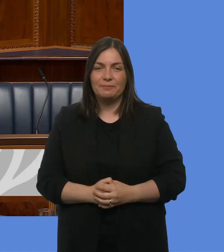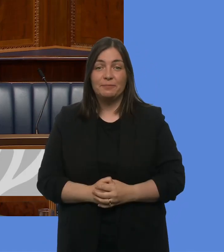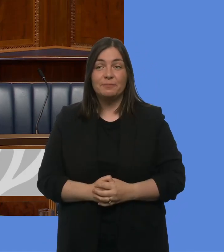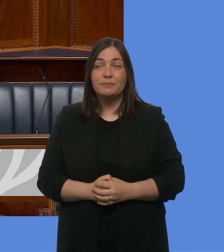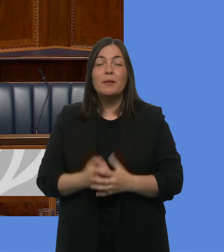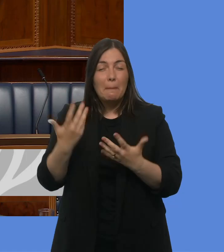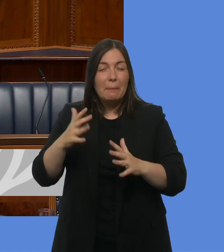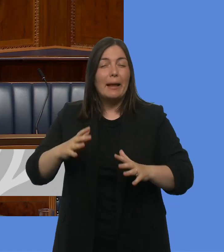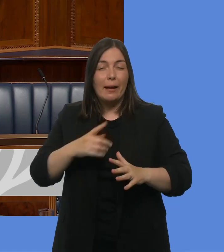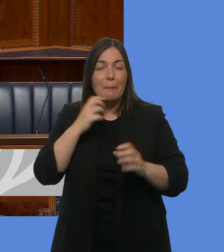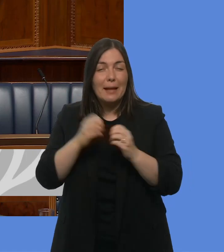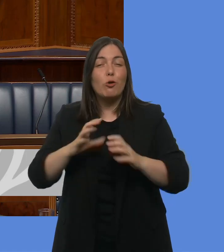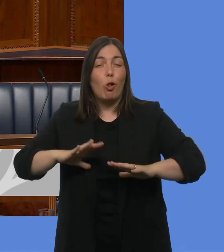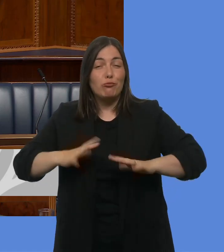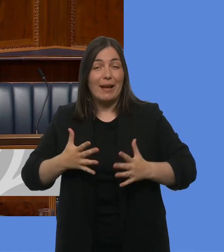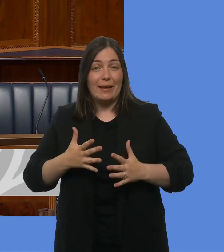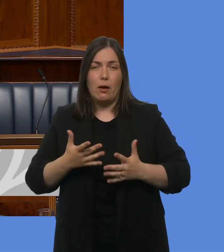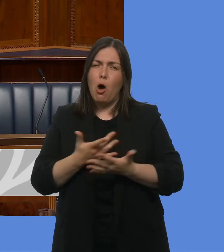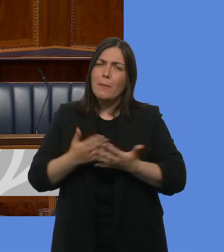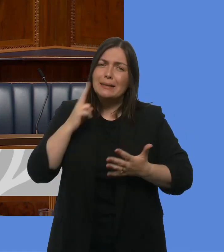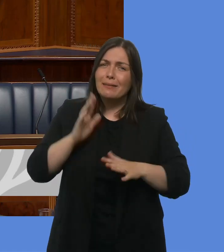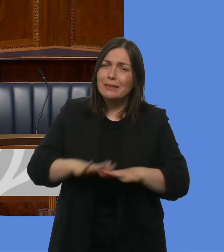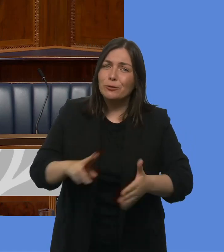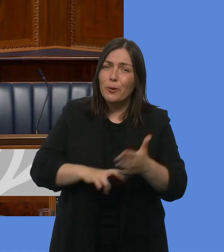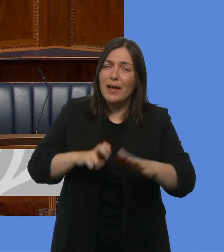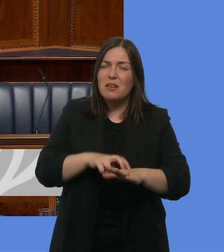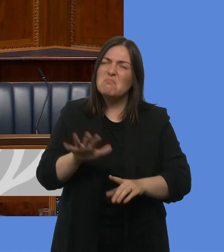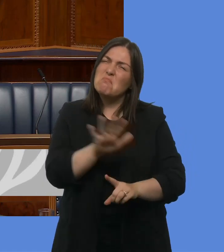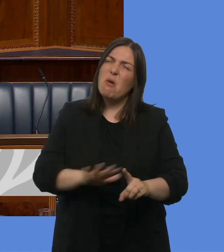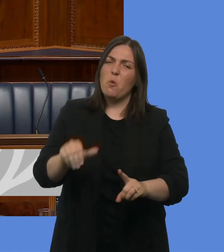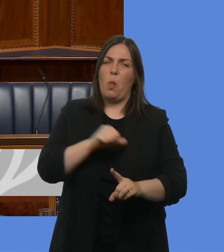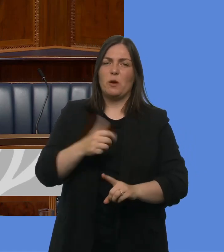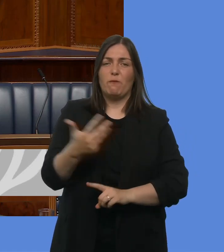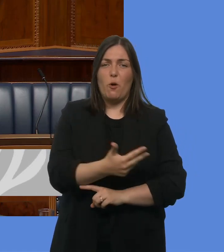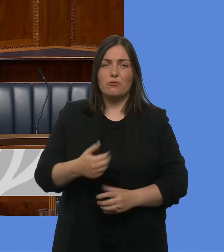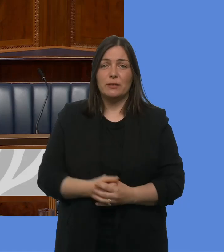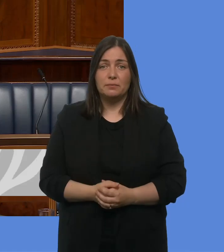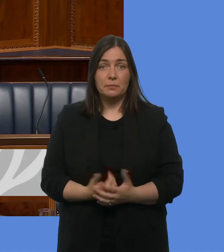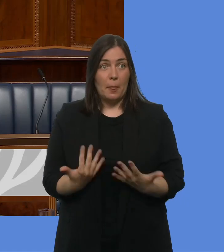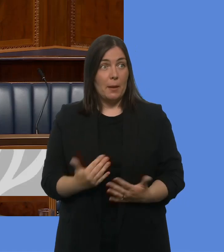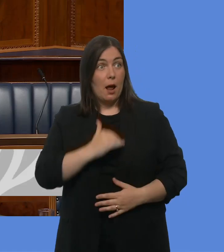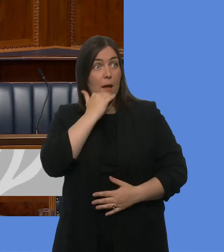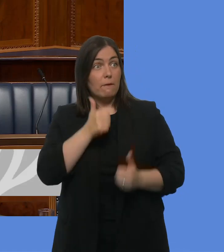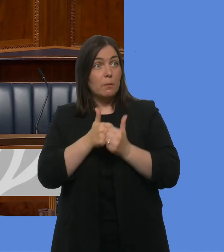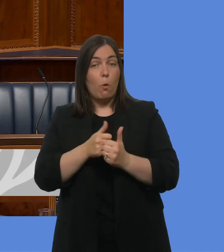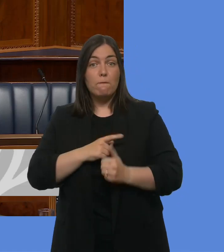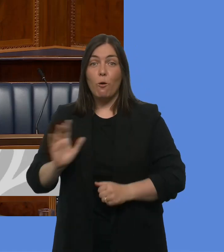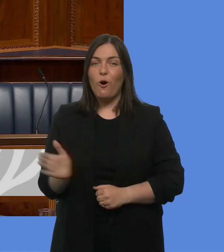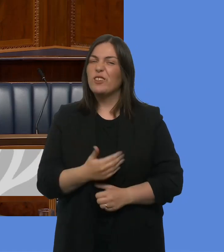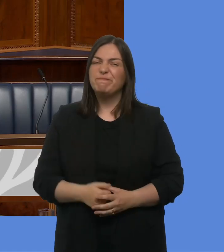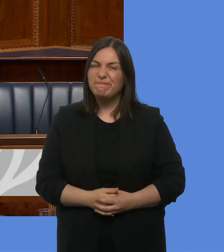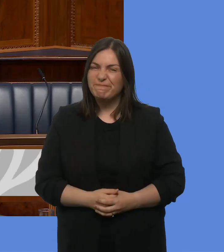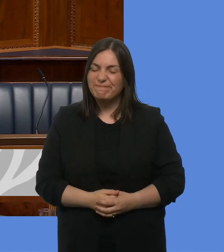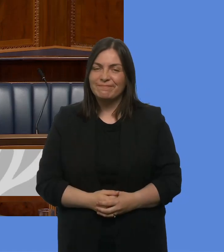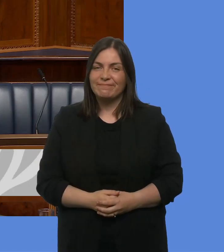in Northern Ireland, and there currently is not the level of support needed for all of them. And as previously mentioned, we are also seeing a concerning